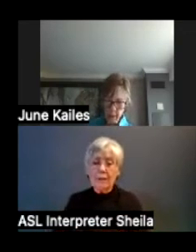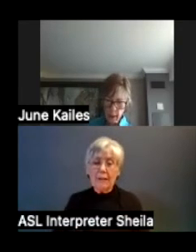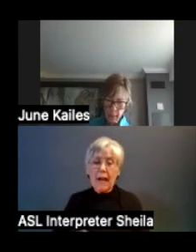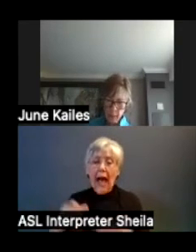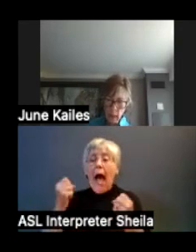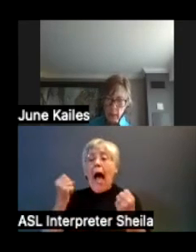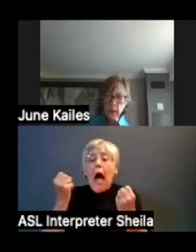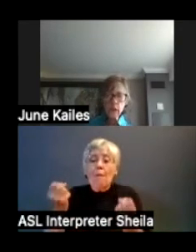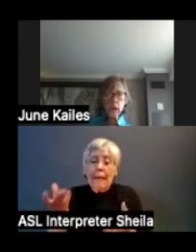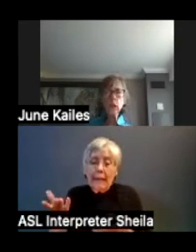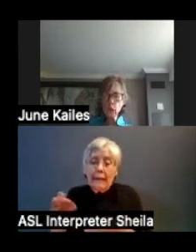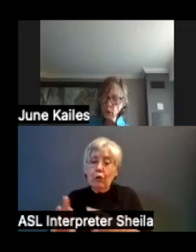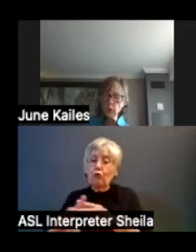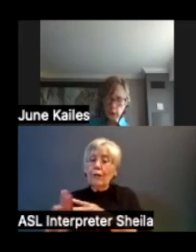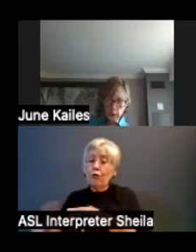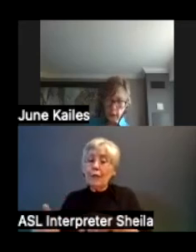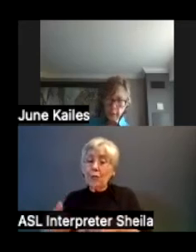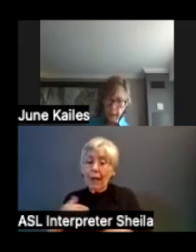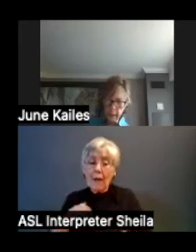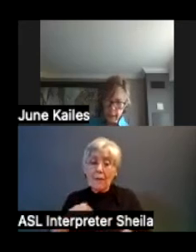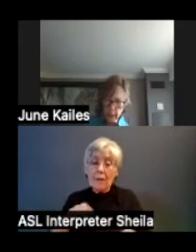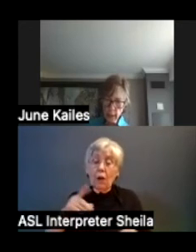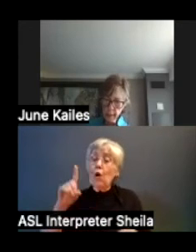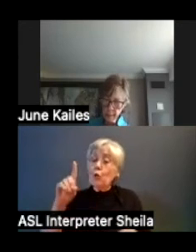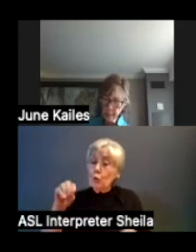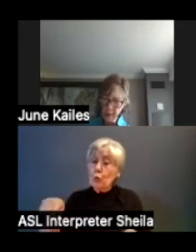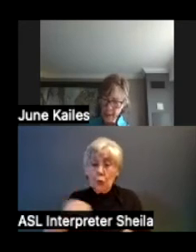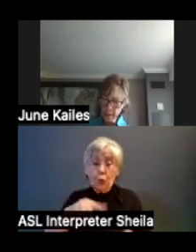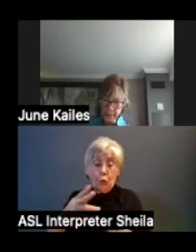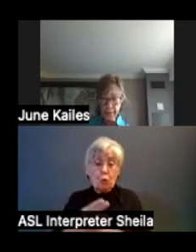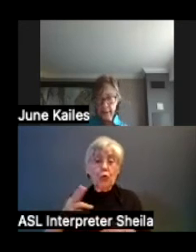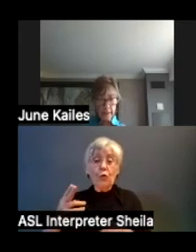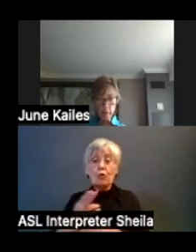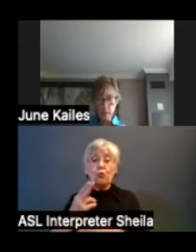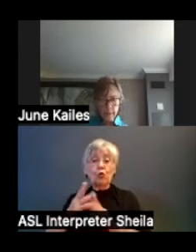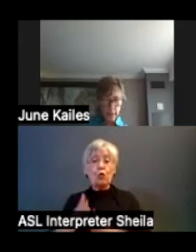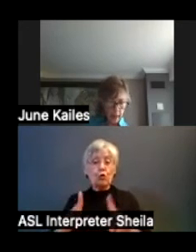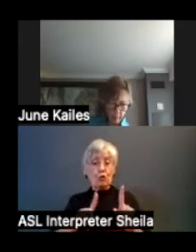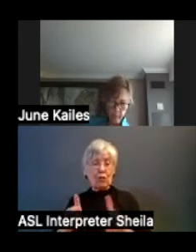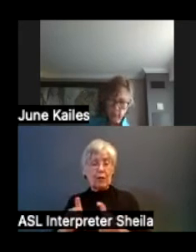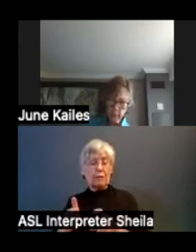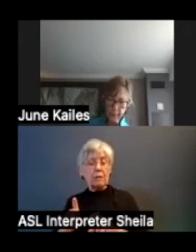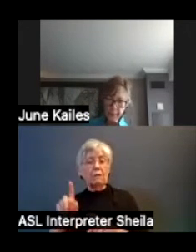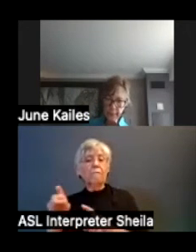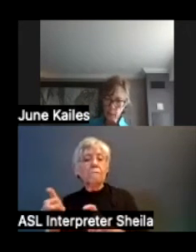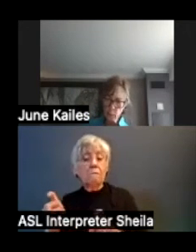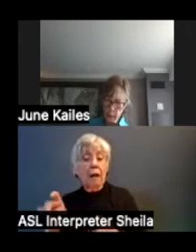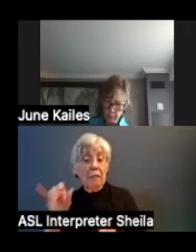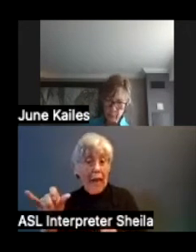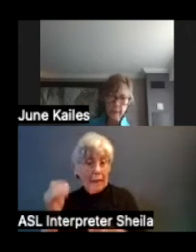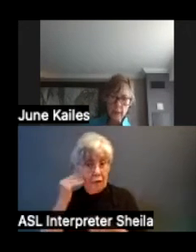are there? Do you use user surveys to find out, is this information helpful? Is